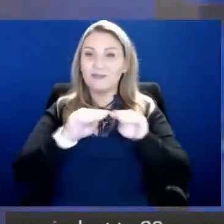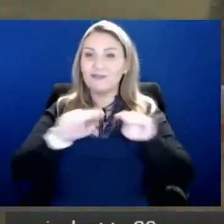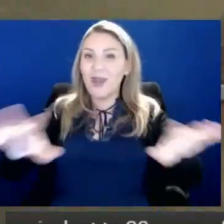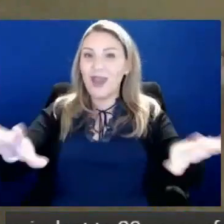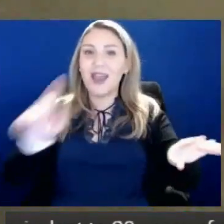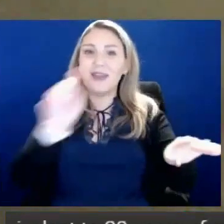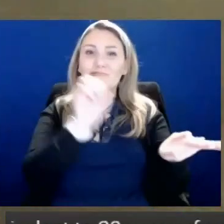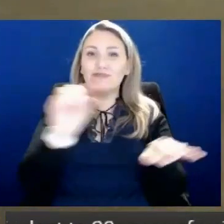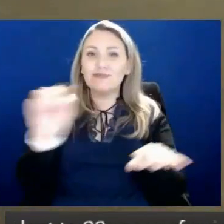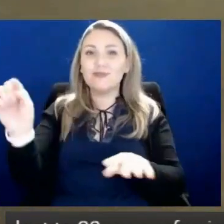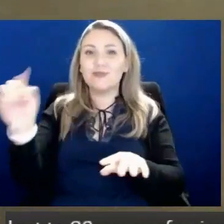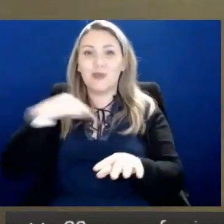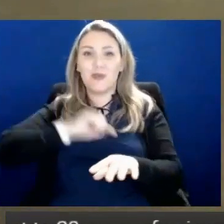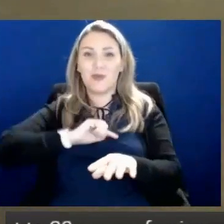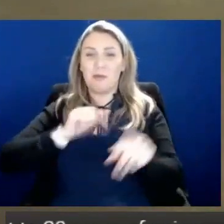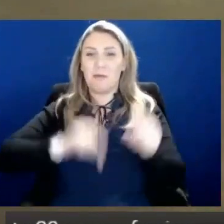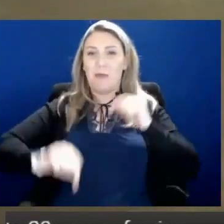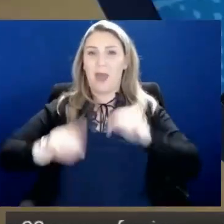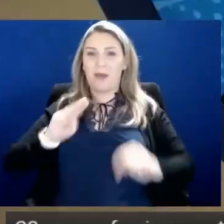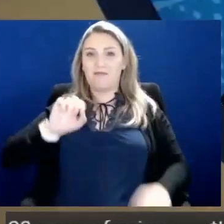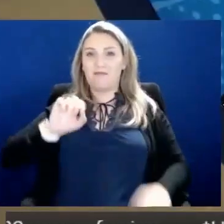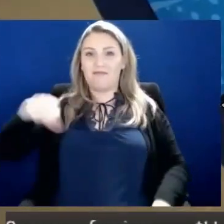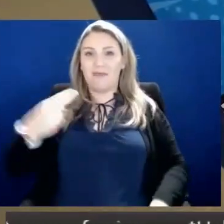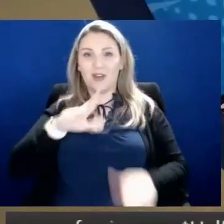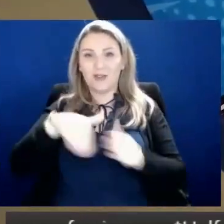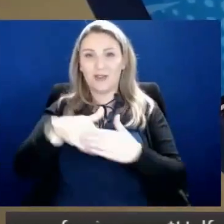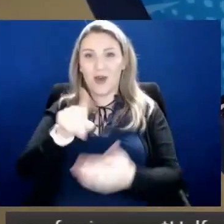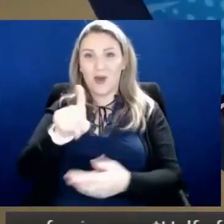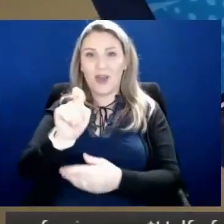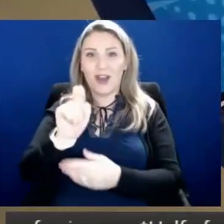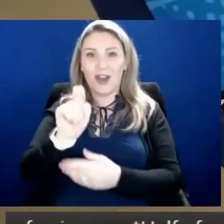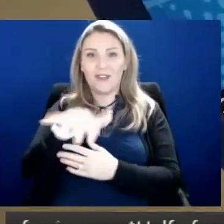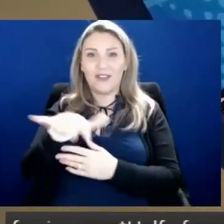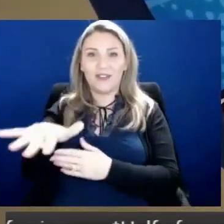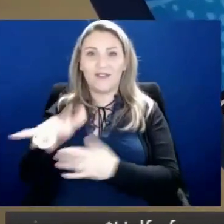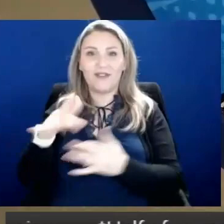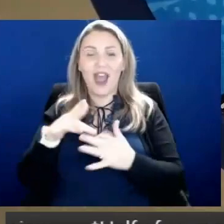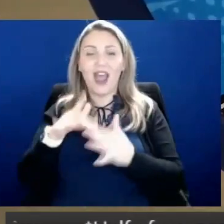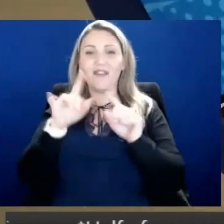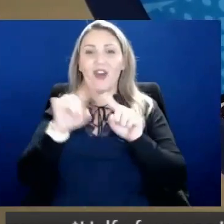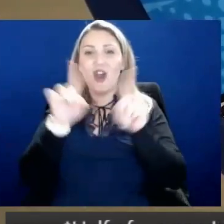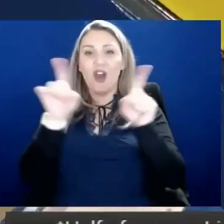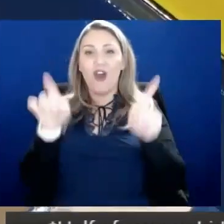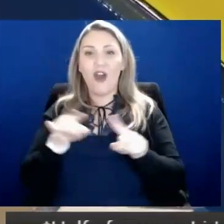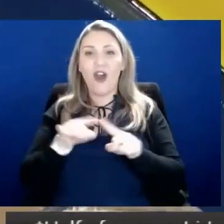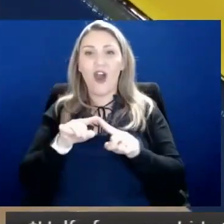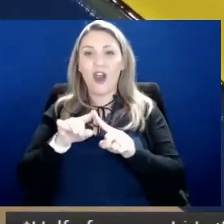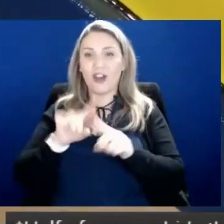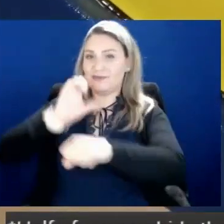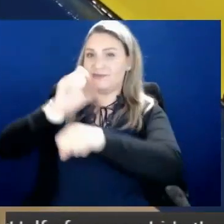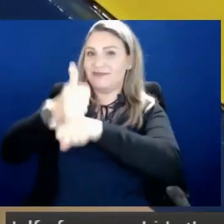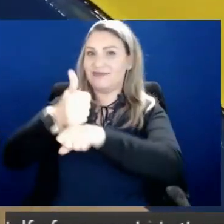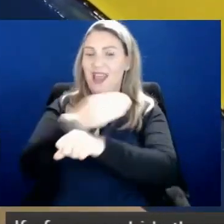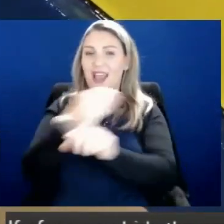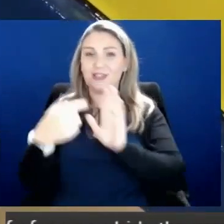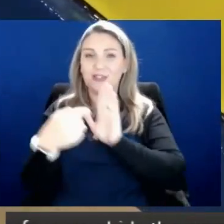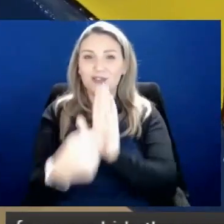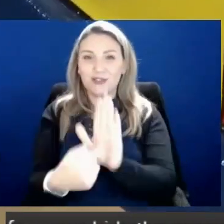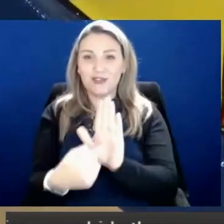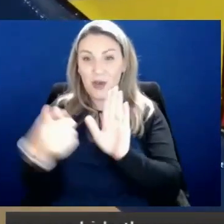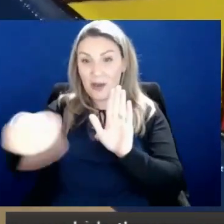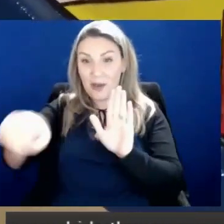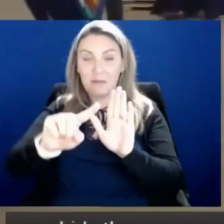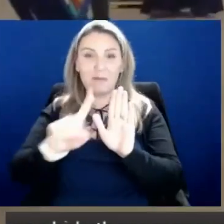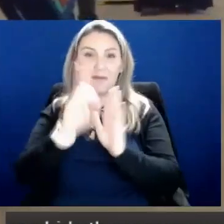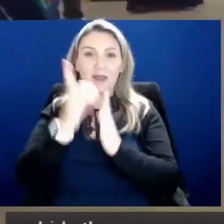there back in March when all 155 hearts were first installed and revealed. There they are. They were designed by people